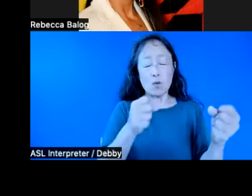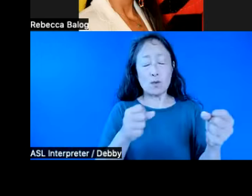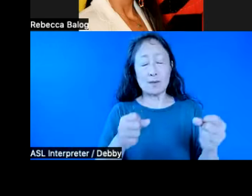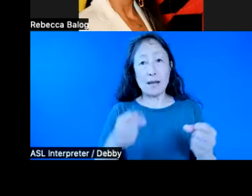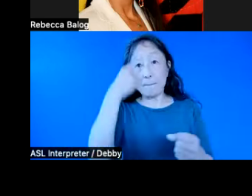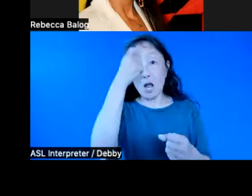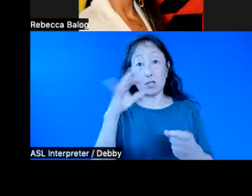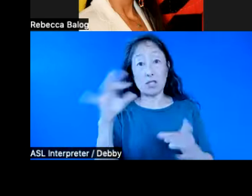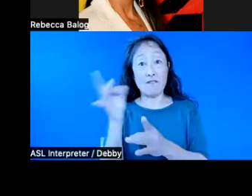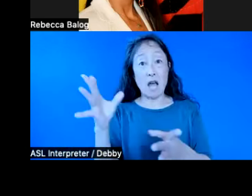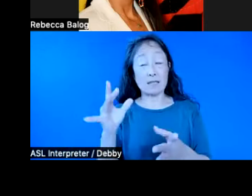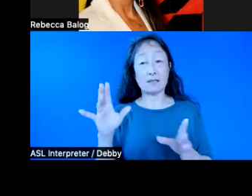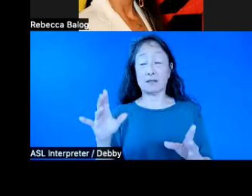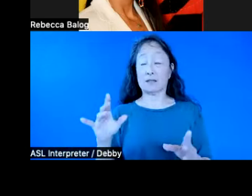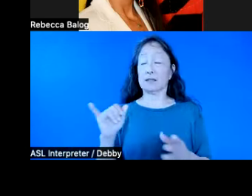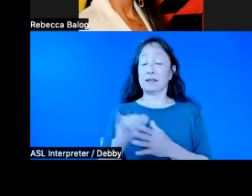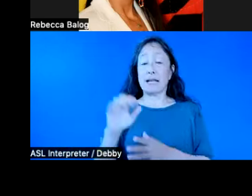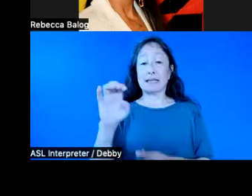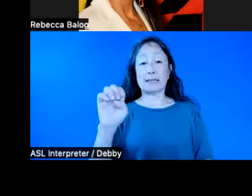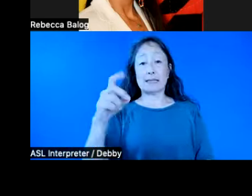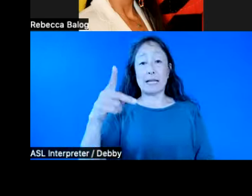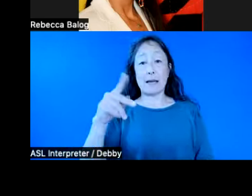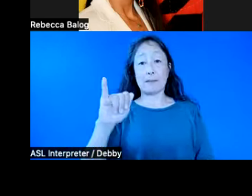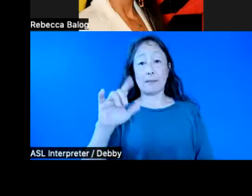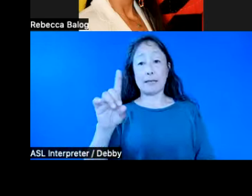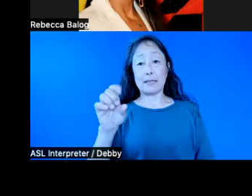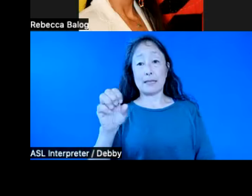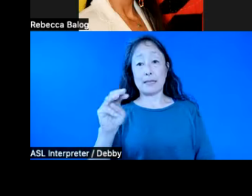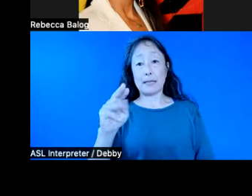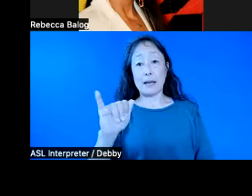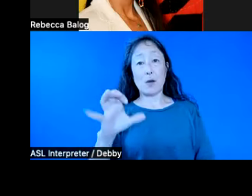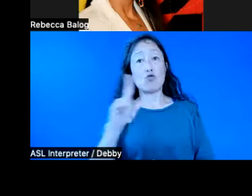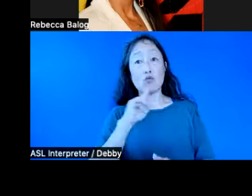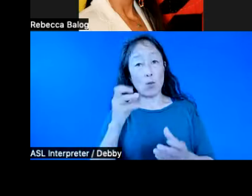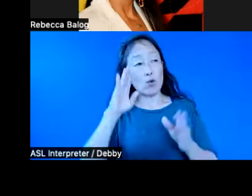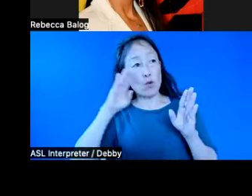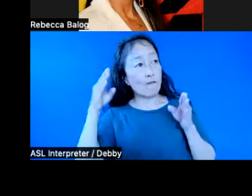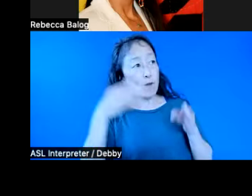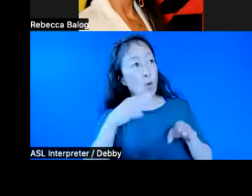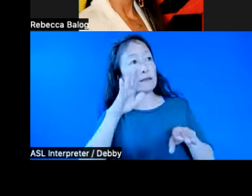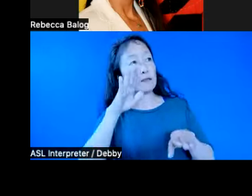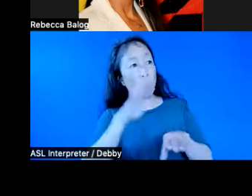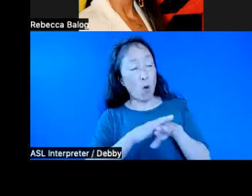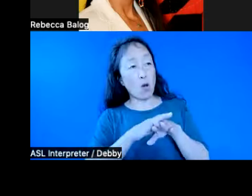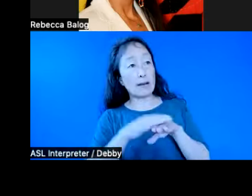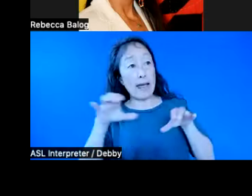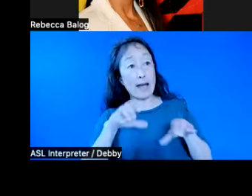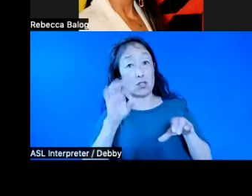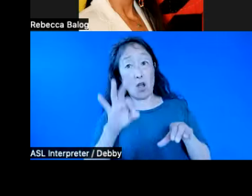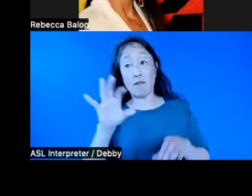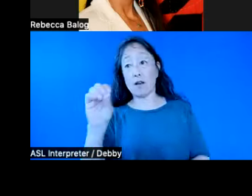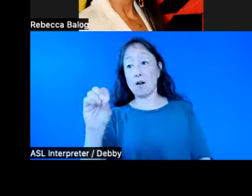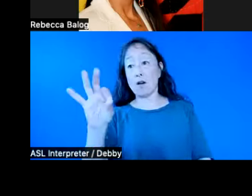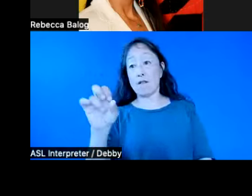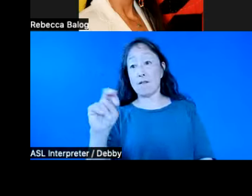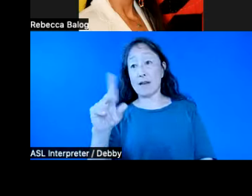an epidemic. So we really want to keep the systems focused on the actions of the offenders and not the victim. It happened in